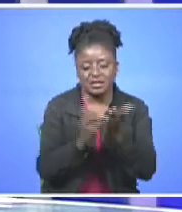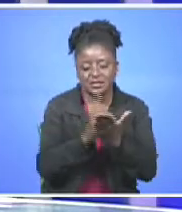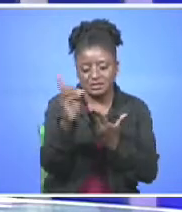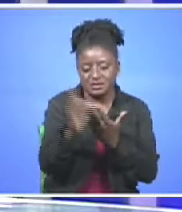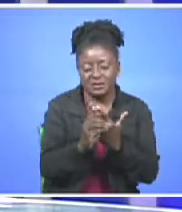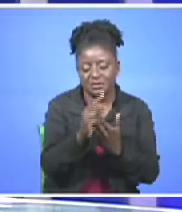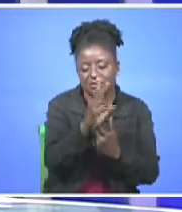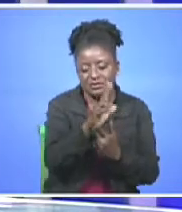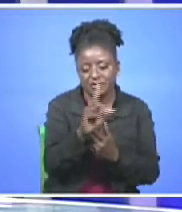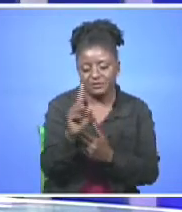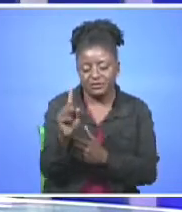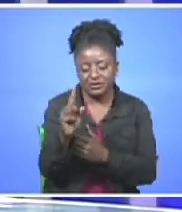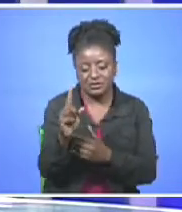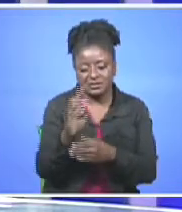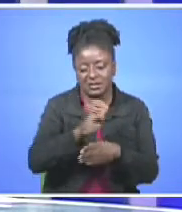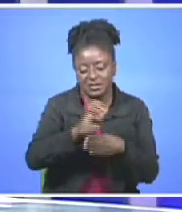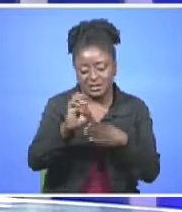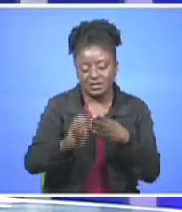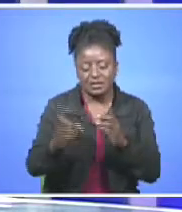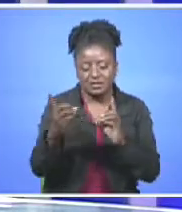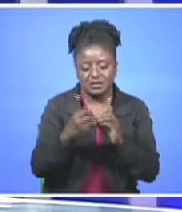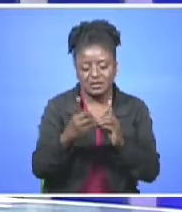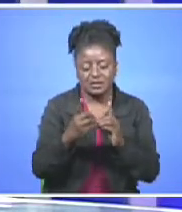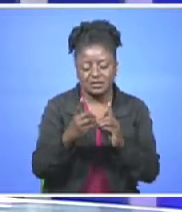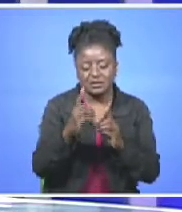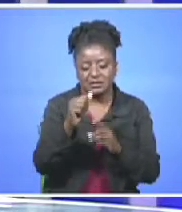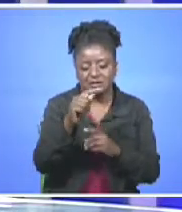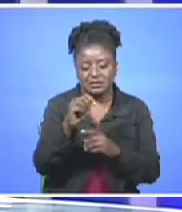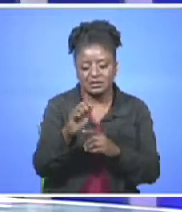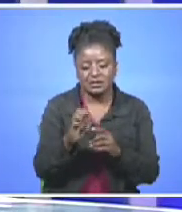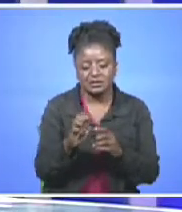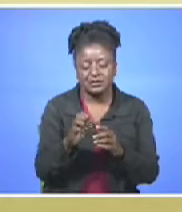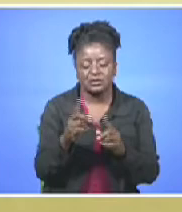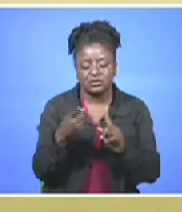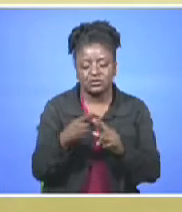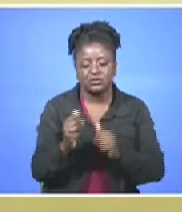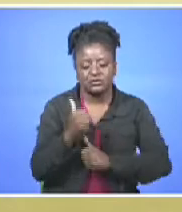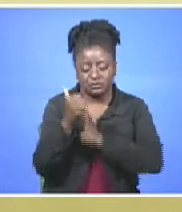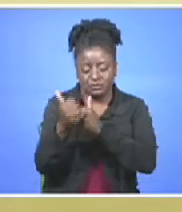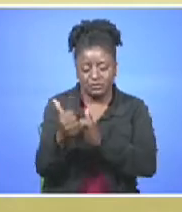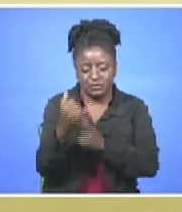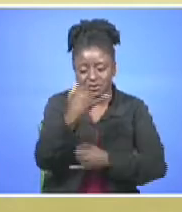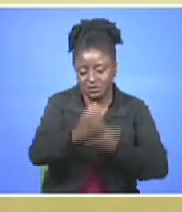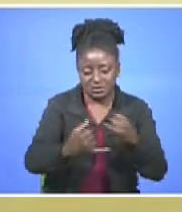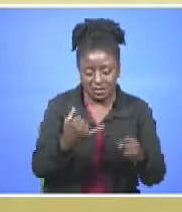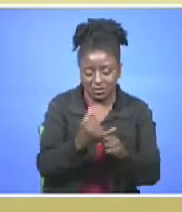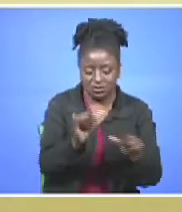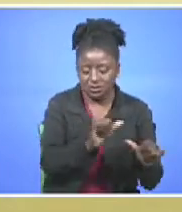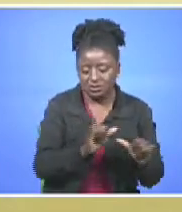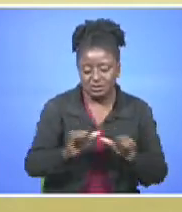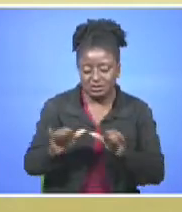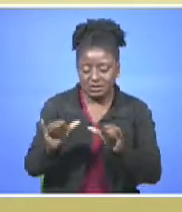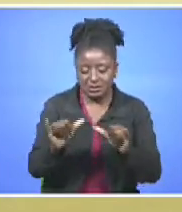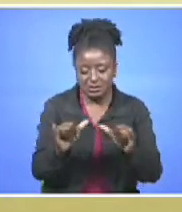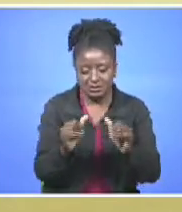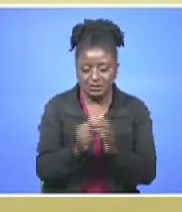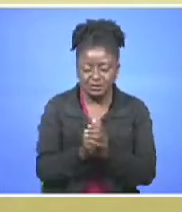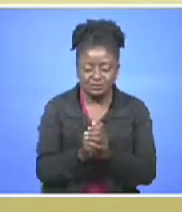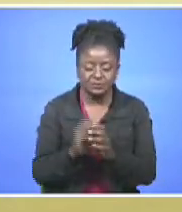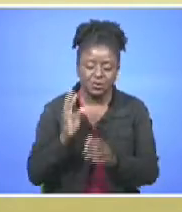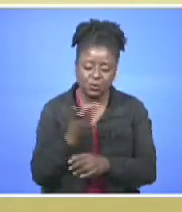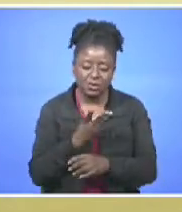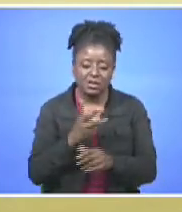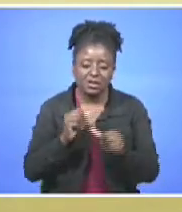to be fully compliant with international standards. We continue to be engaged with our European